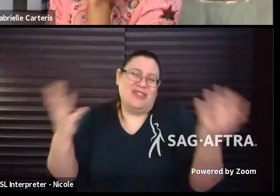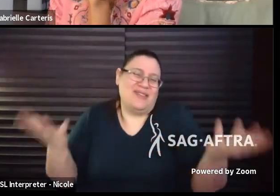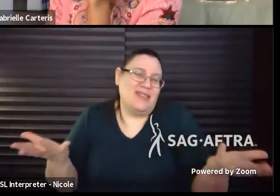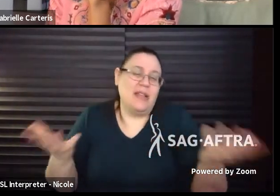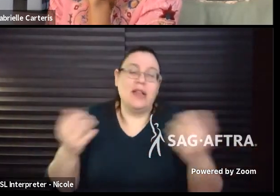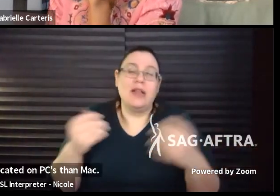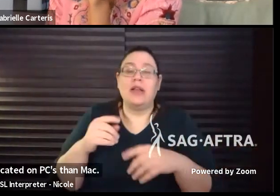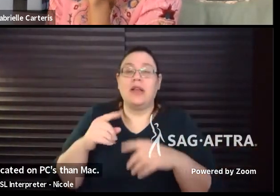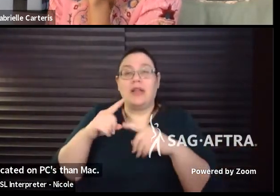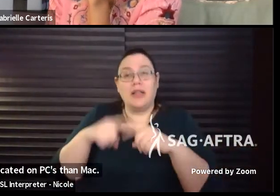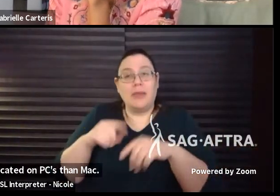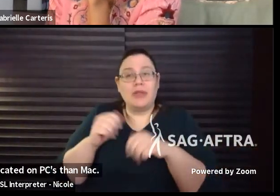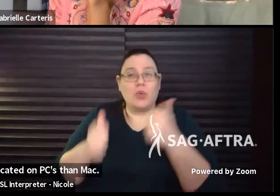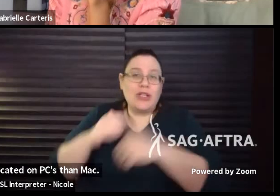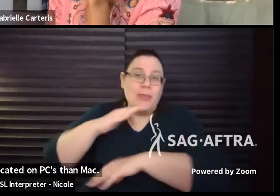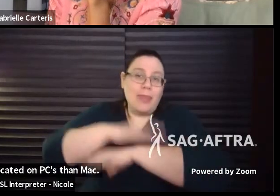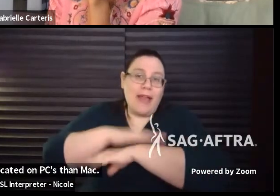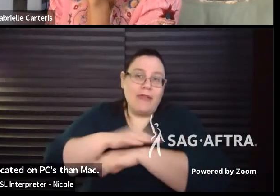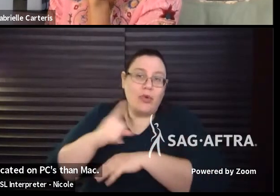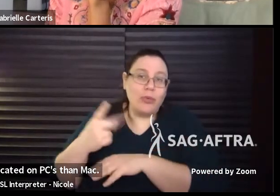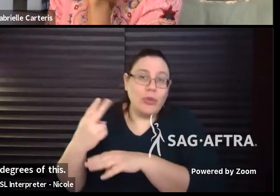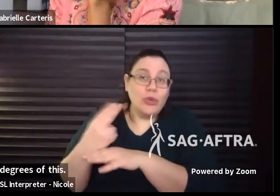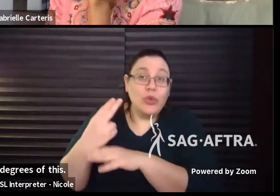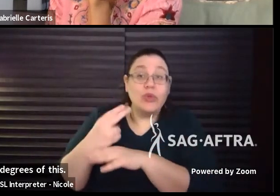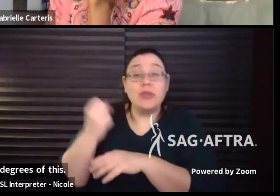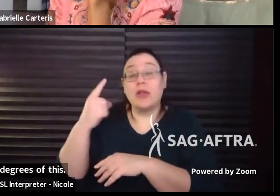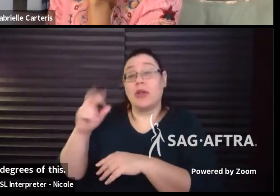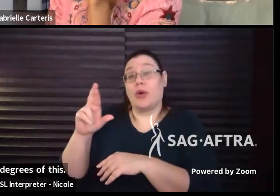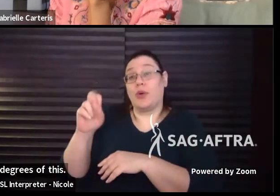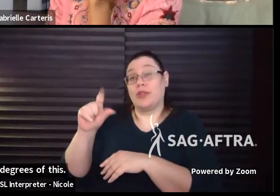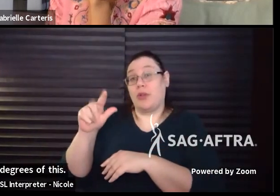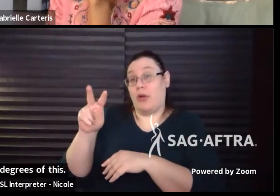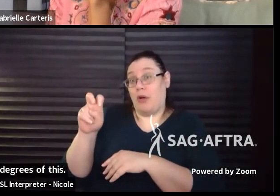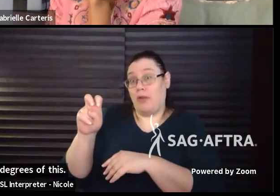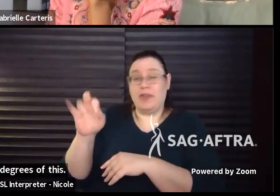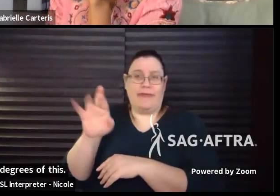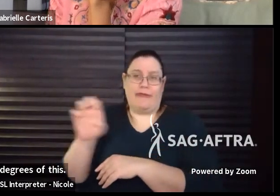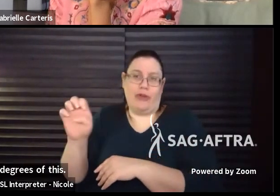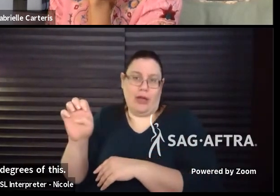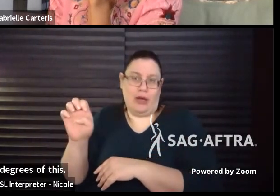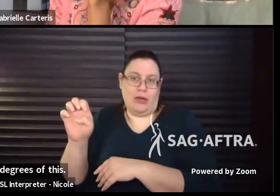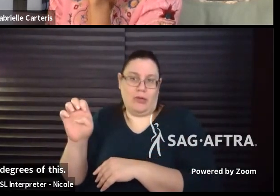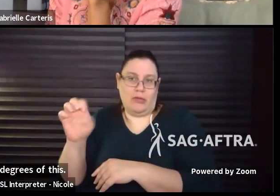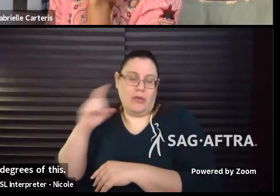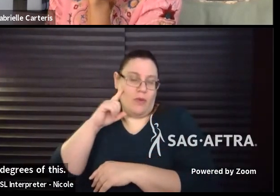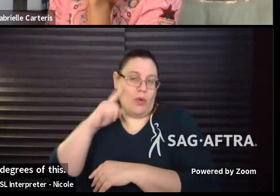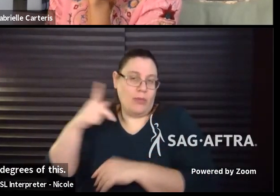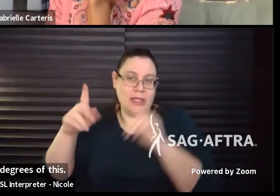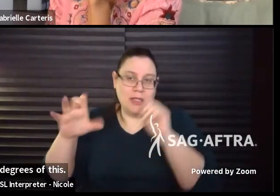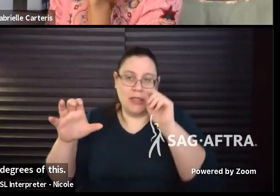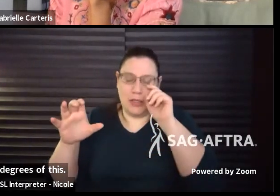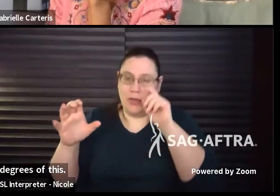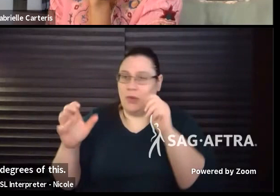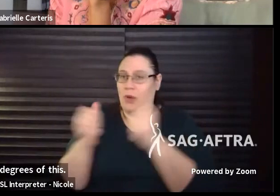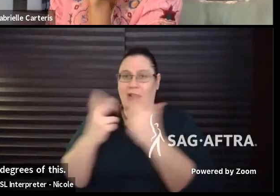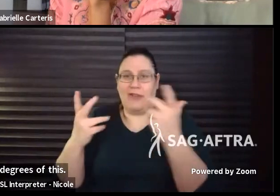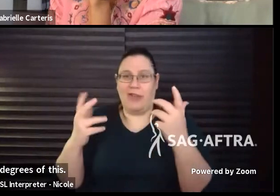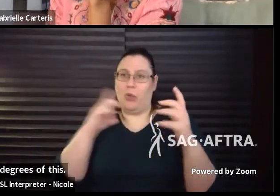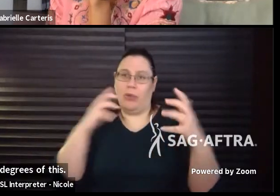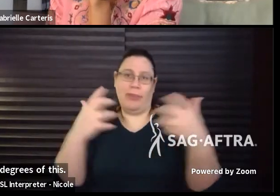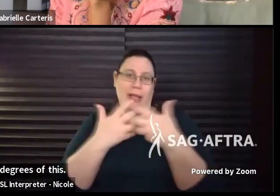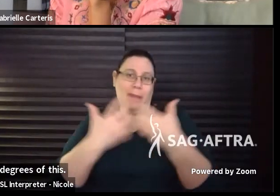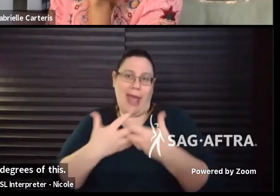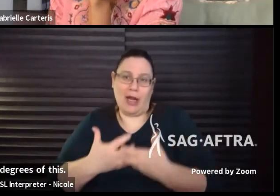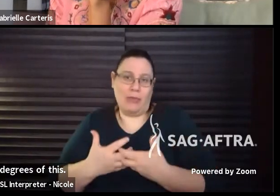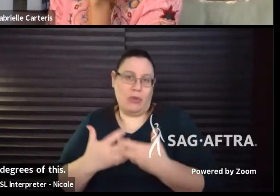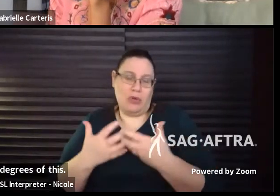depending on your platform. But Resolve is the free software on PC where all of this would be compatible, and pulling it in